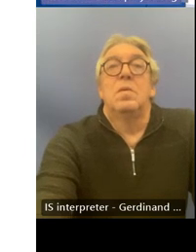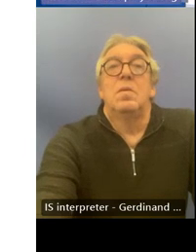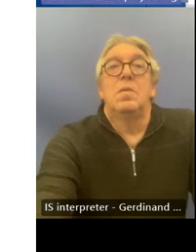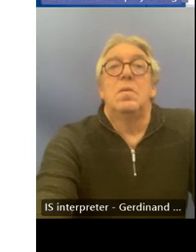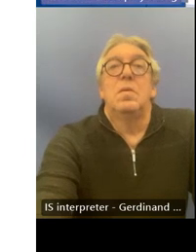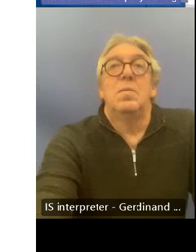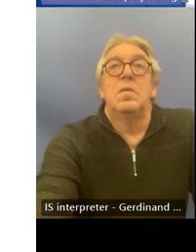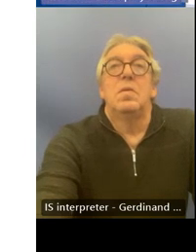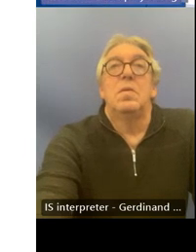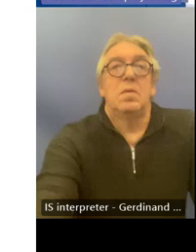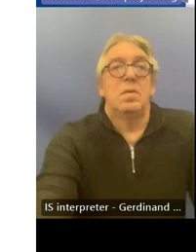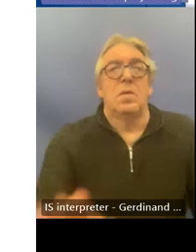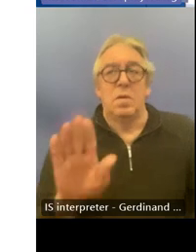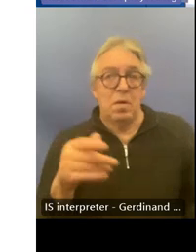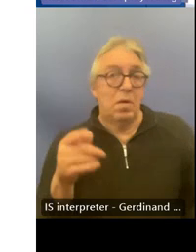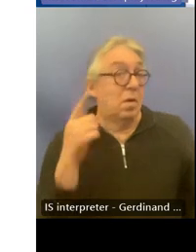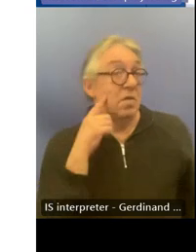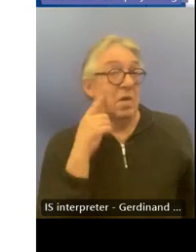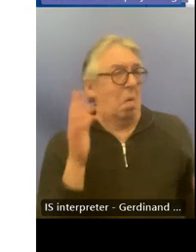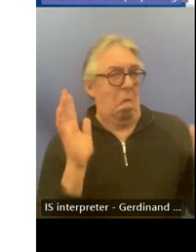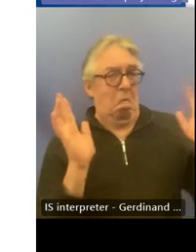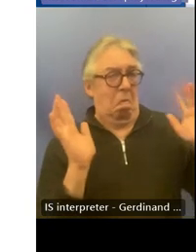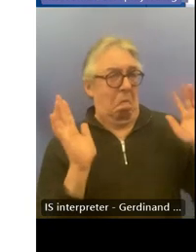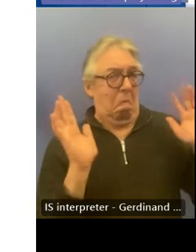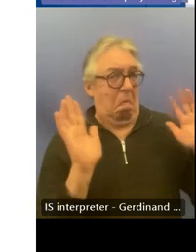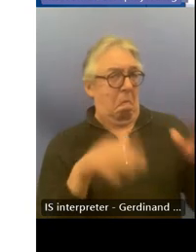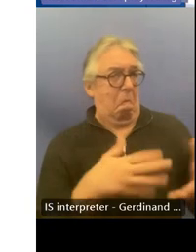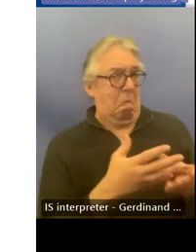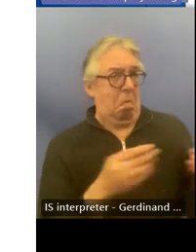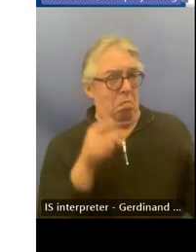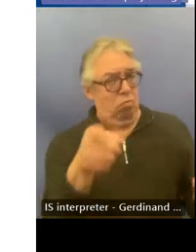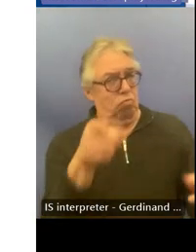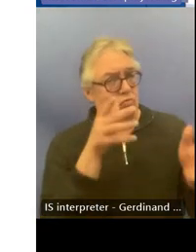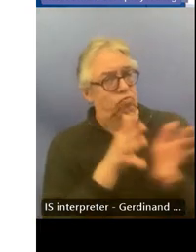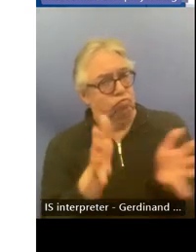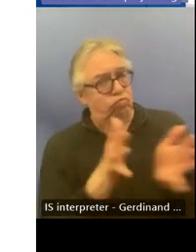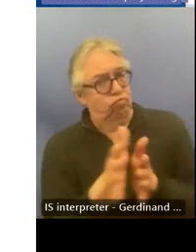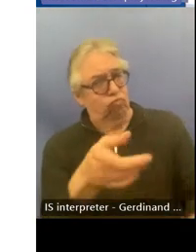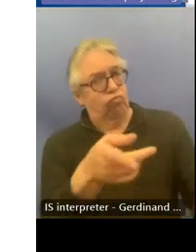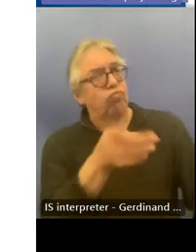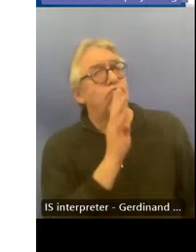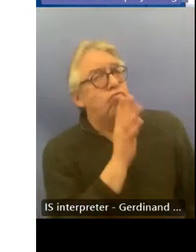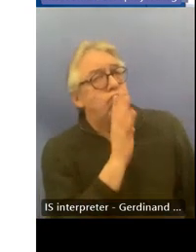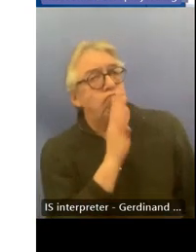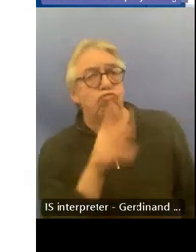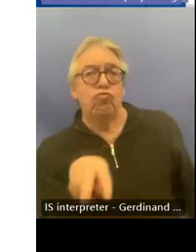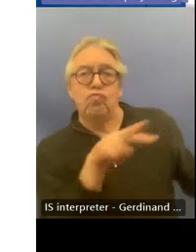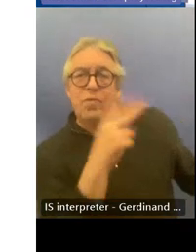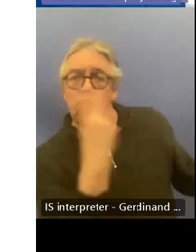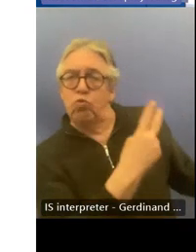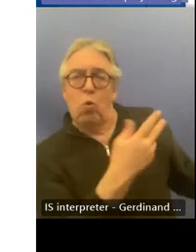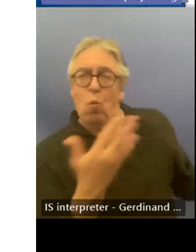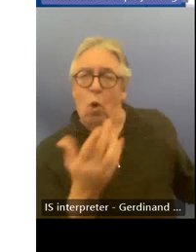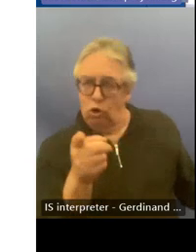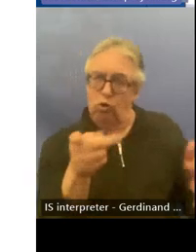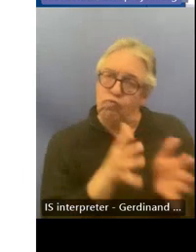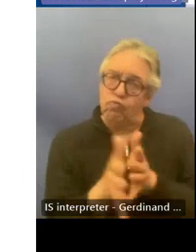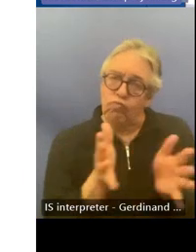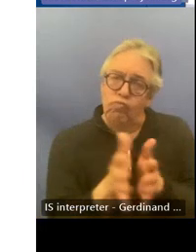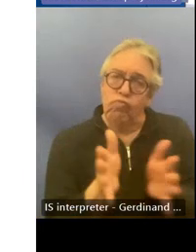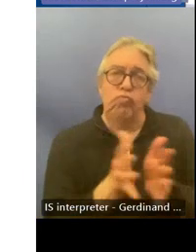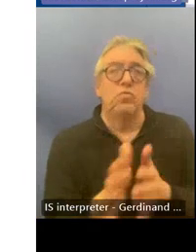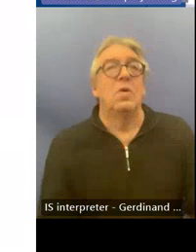I mean, if the sound is not working, you can also describe what the video is talking about instead. And we hope that you can find the sound. Well, this is